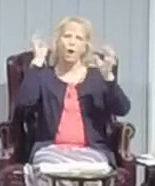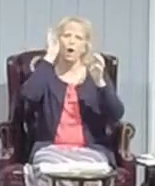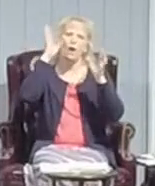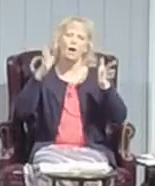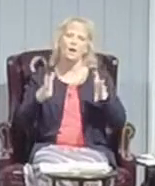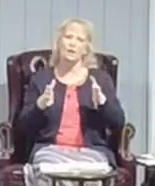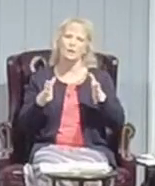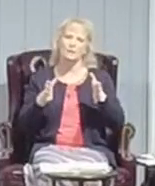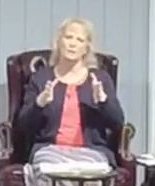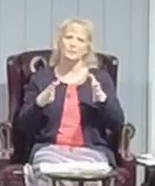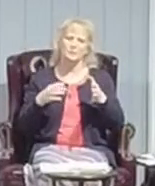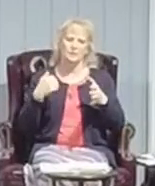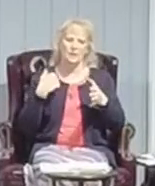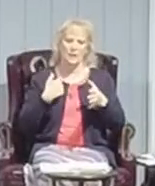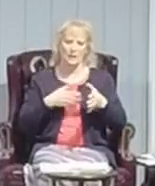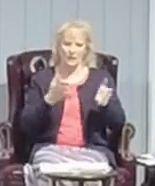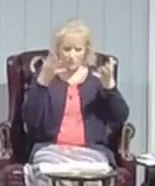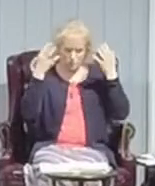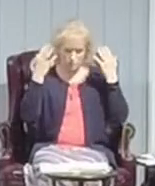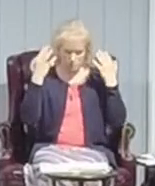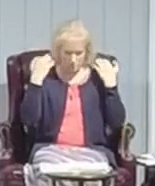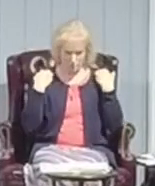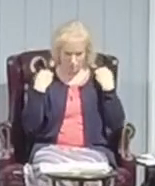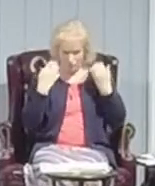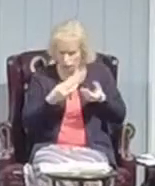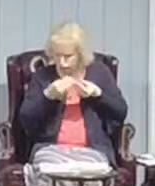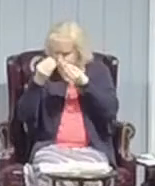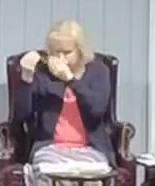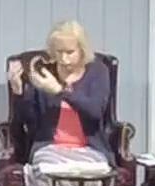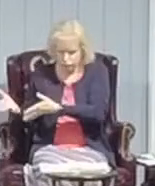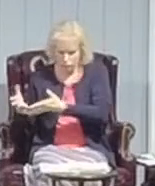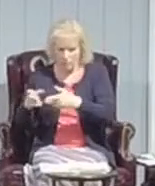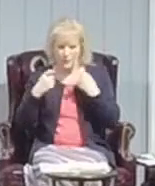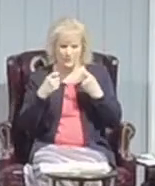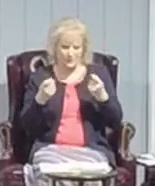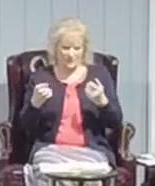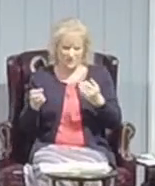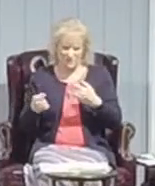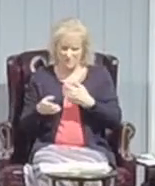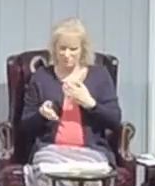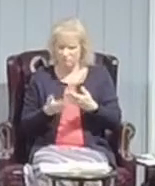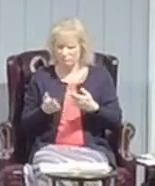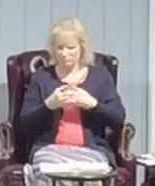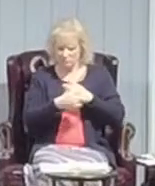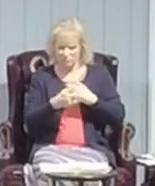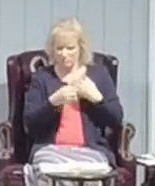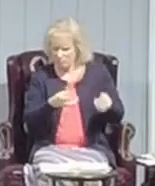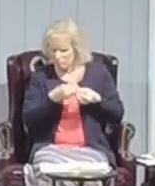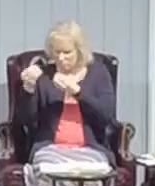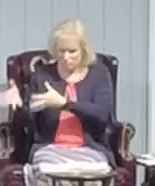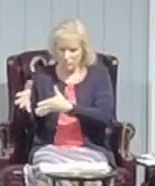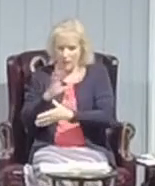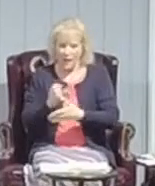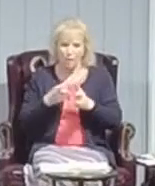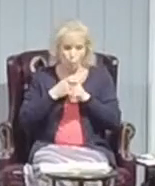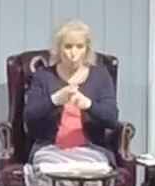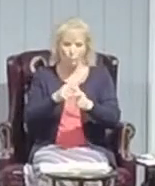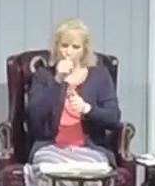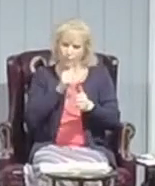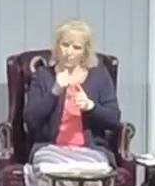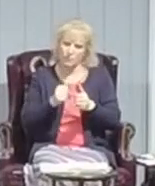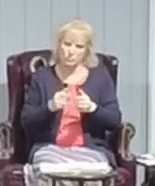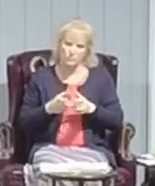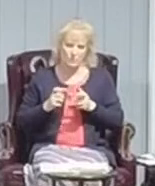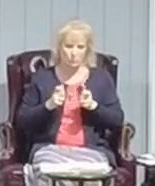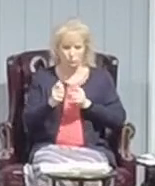of witnesses, let us lay aside every weight and the sin which doth so easily beset us, and let us run with patience the